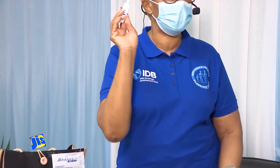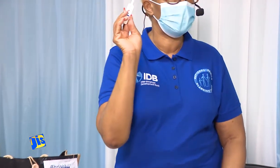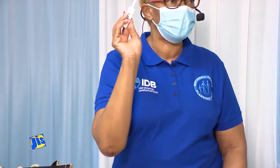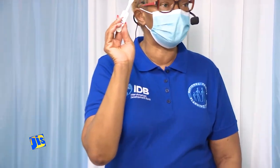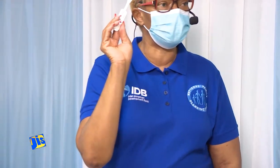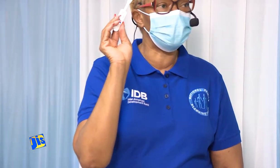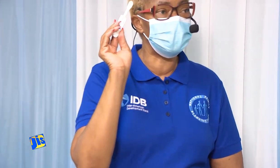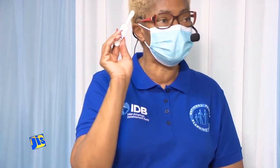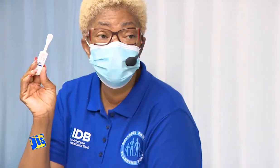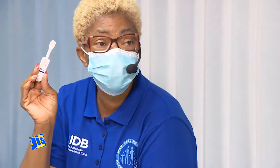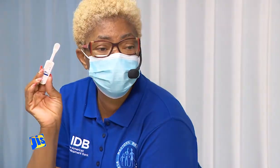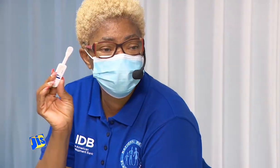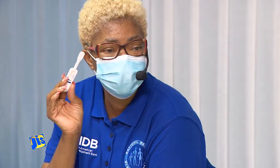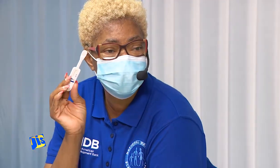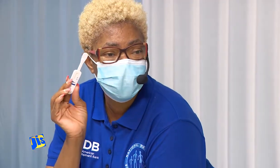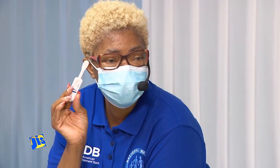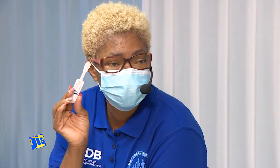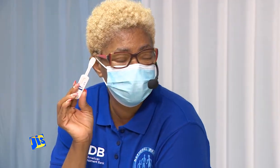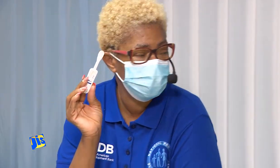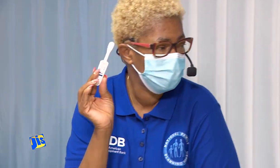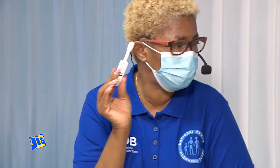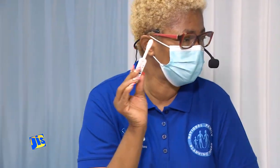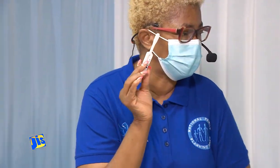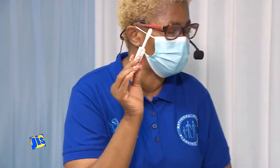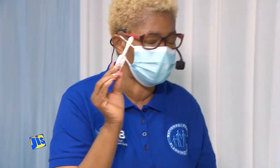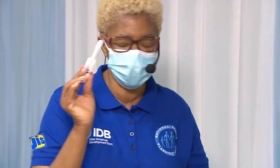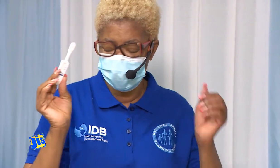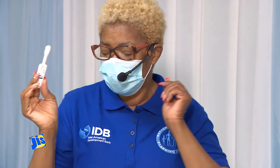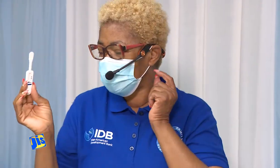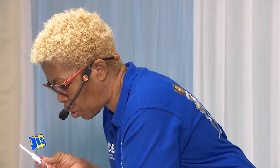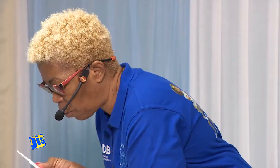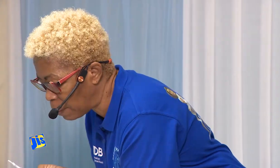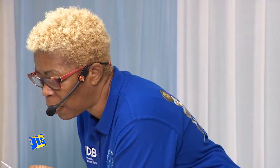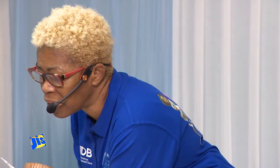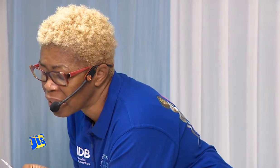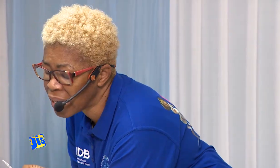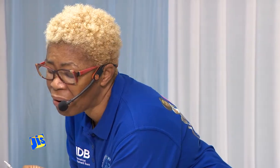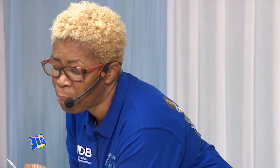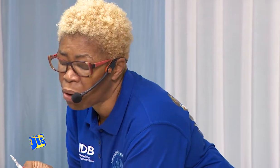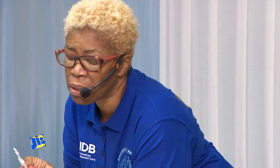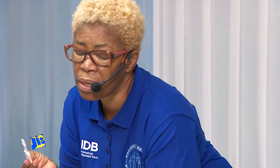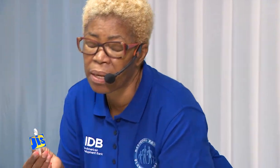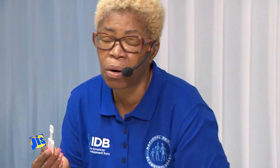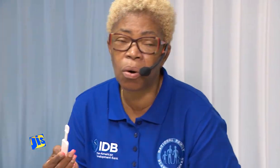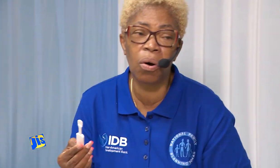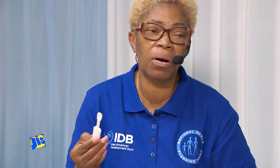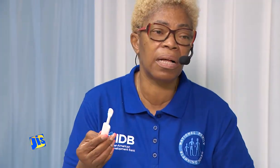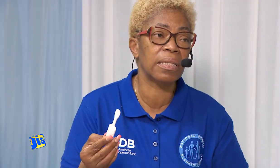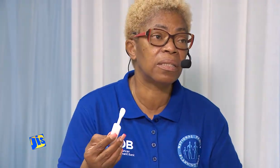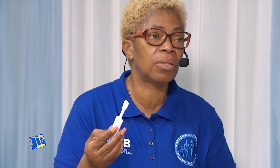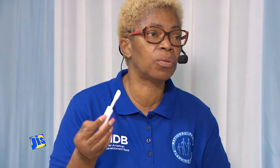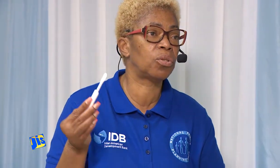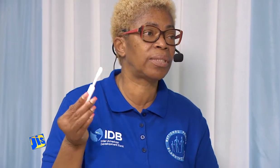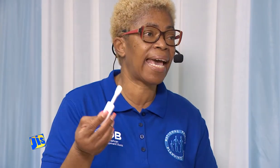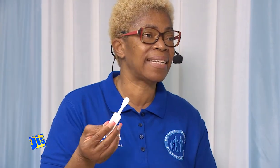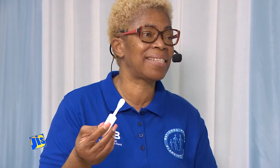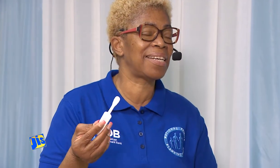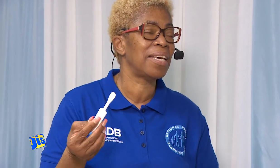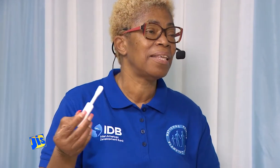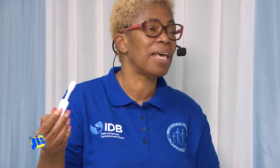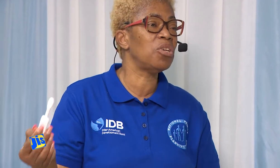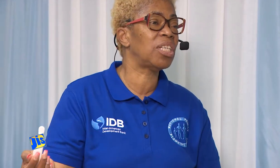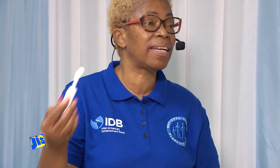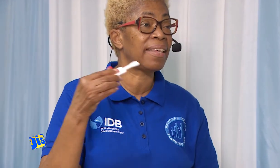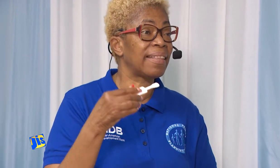stick that you will use and test for your results. Now, when persons hear about the oral